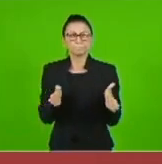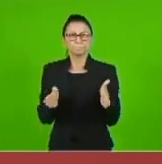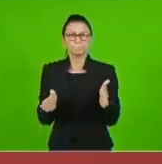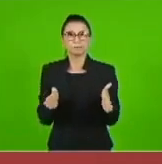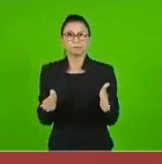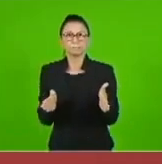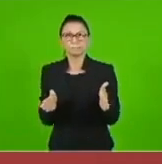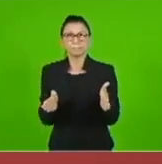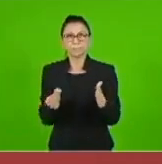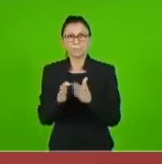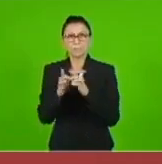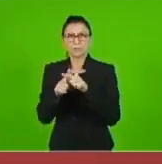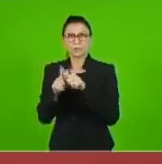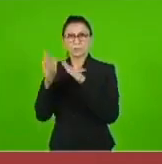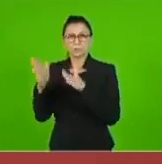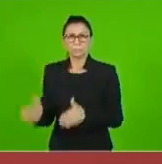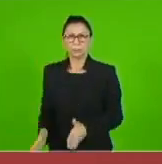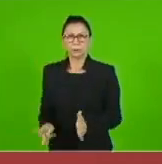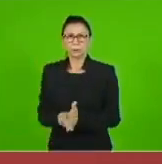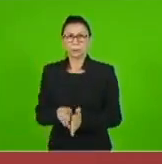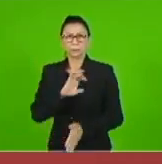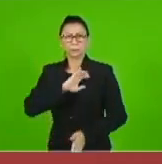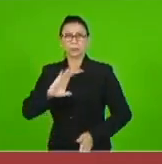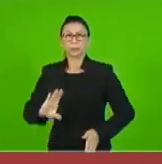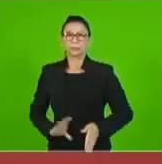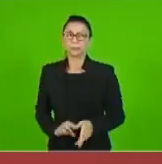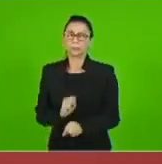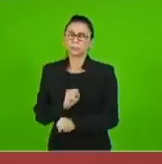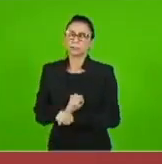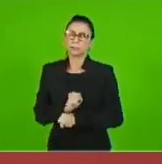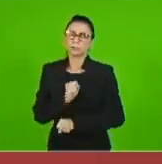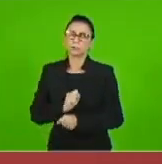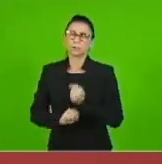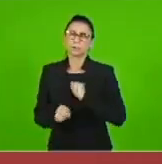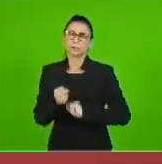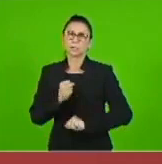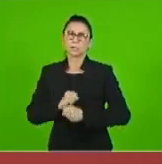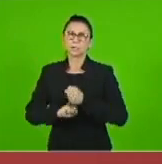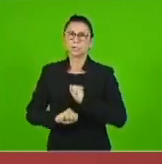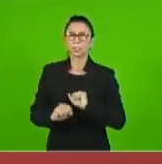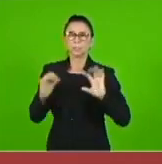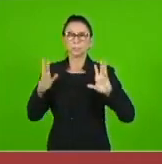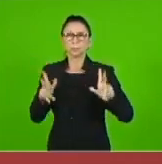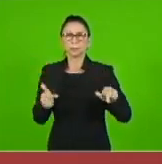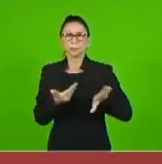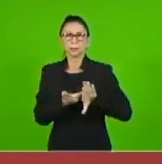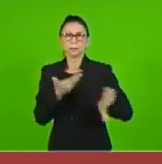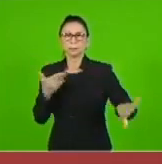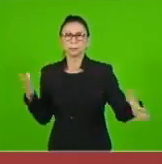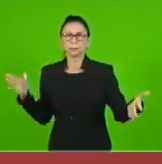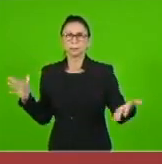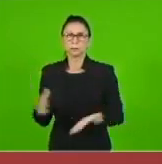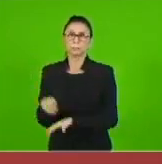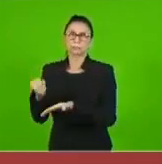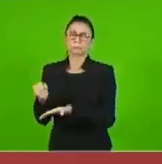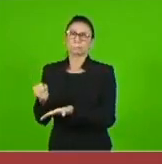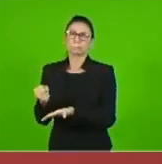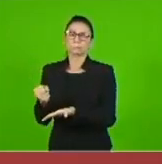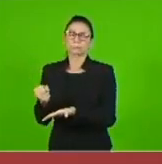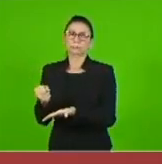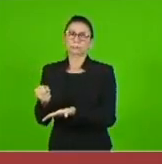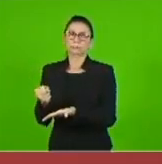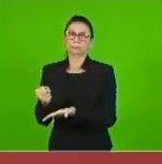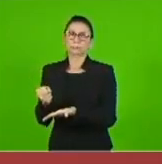Time which that is being awaited for the Church of Christ and its preparation for the rapture.